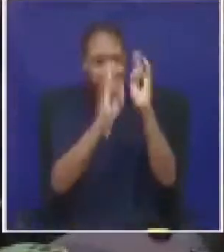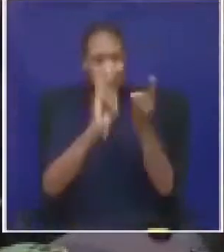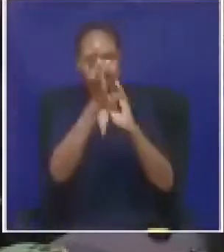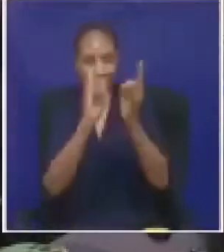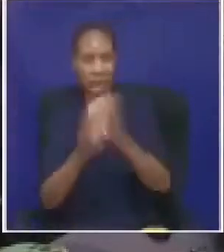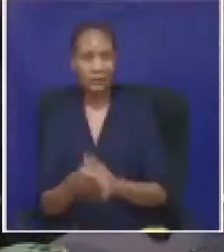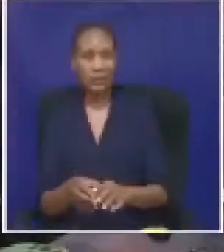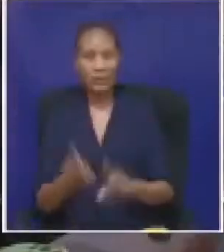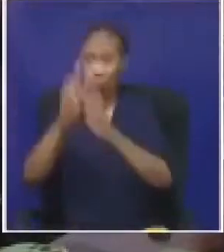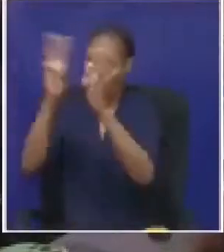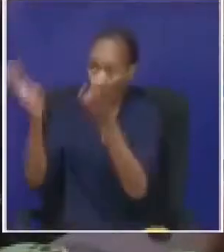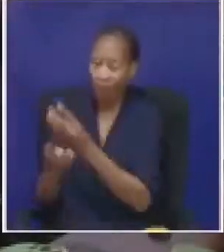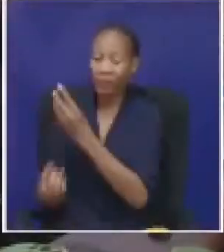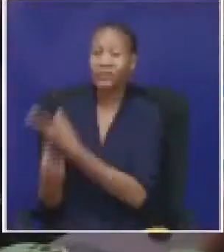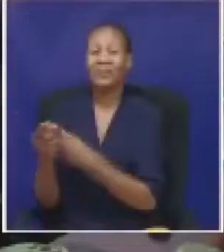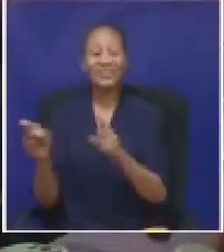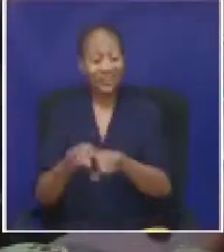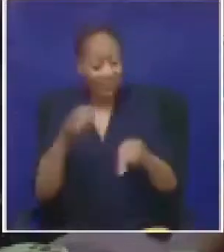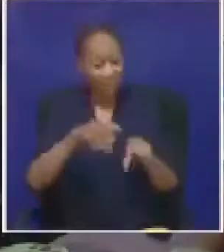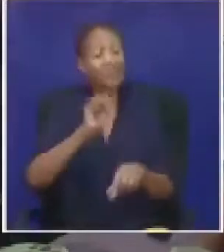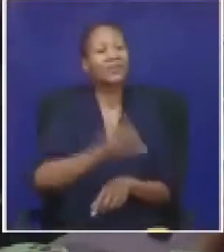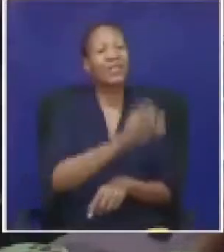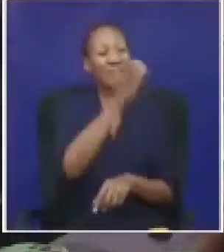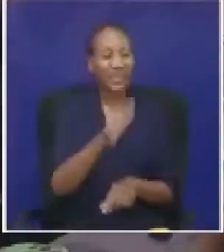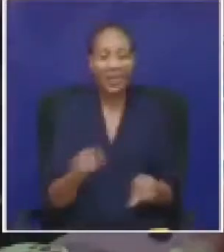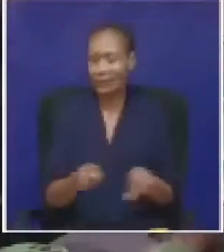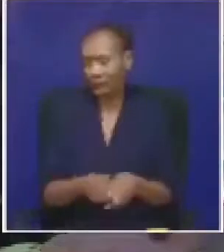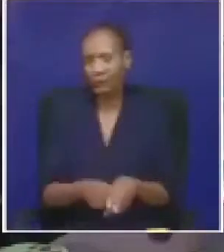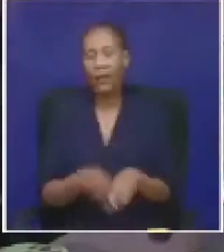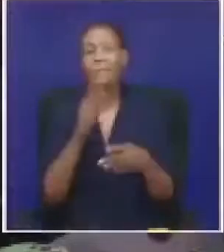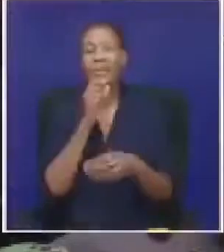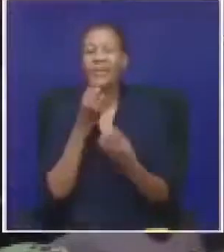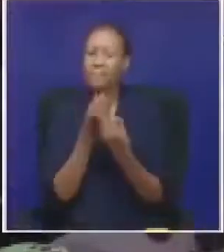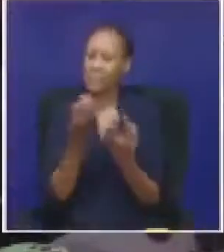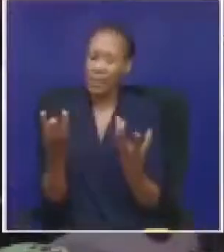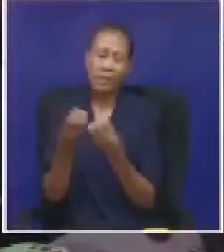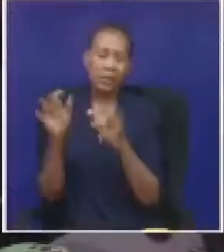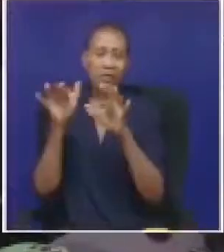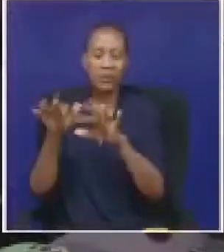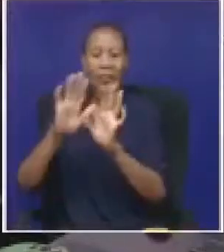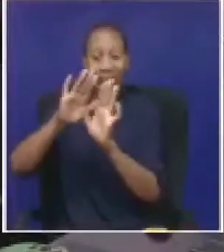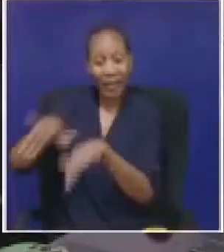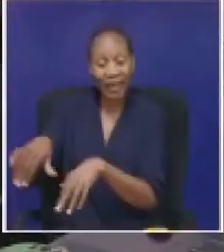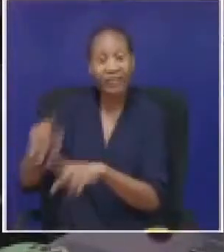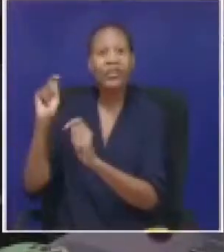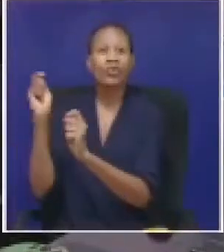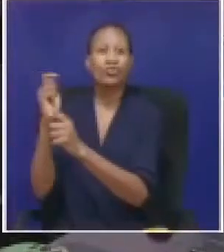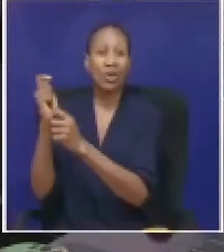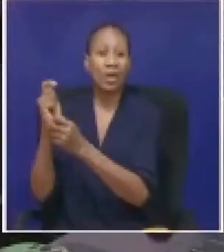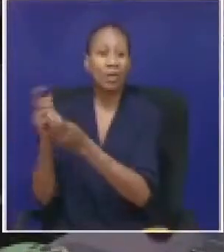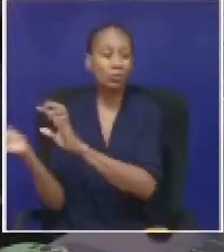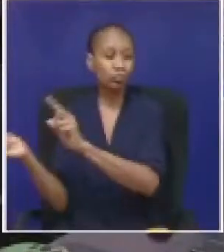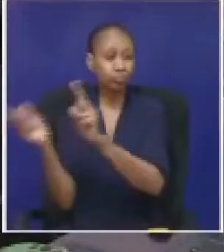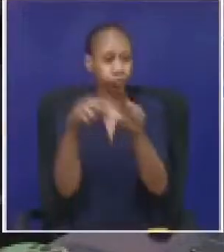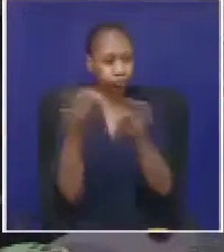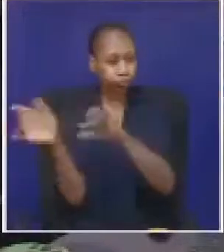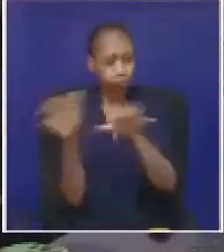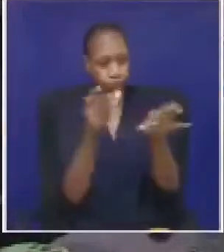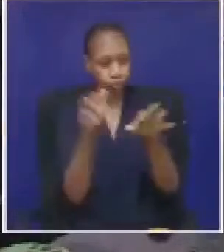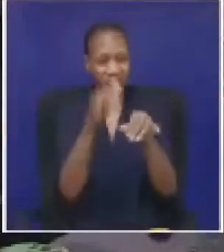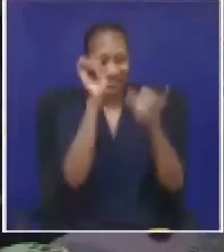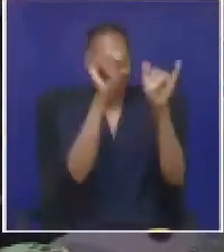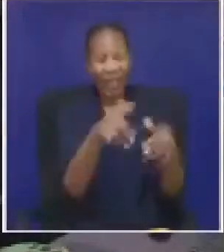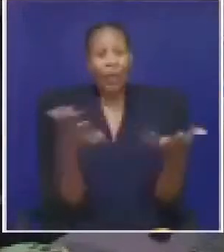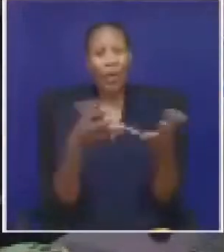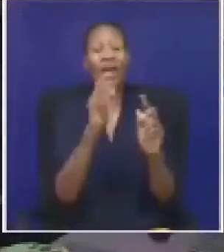is happening here in South Africa, which means millions of South Africans move to or closer to urban areas